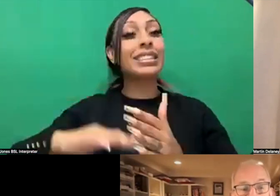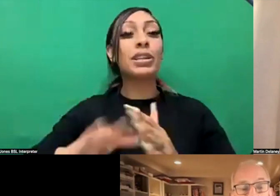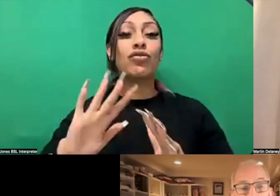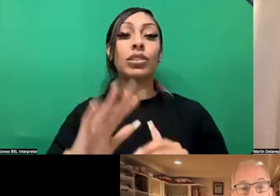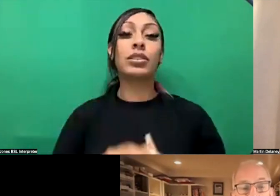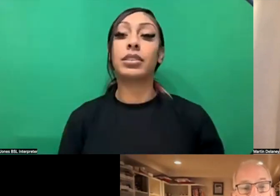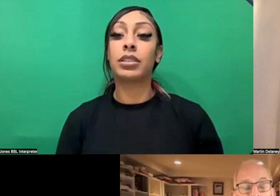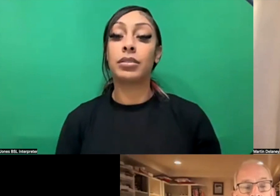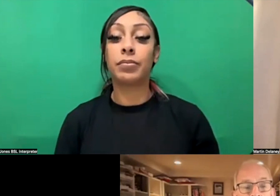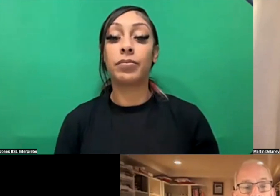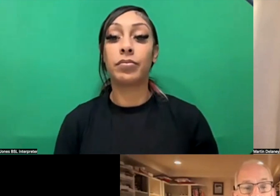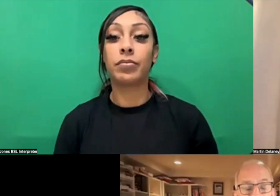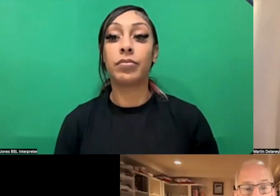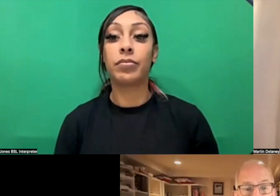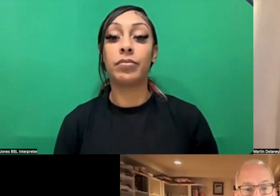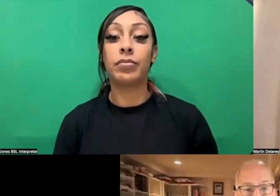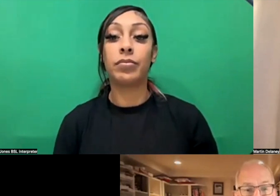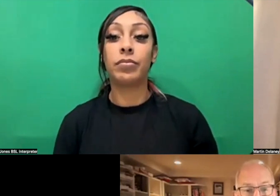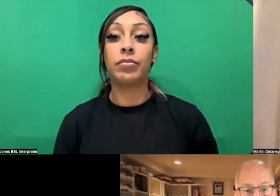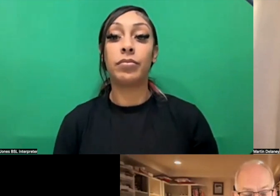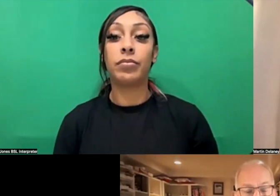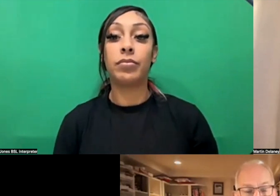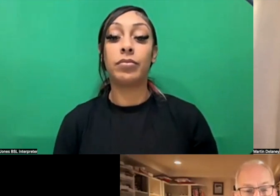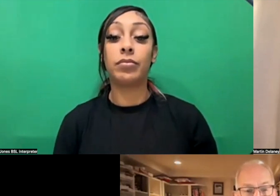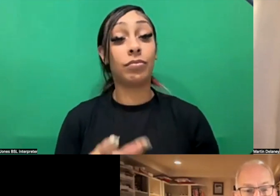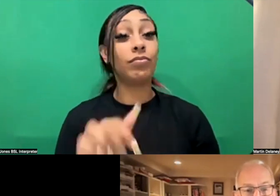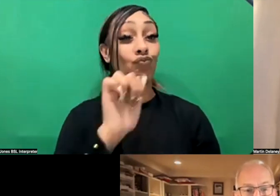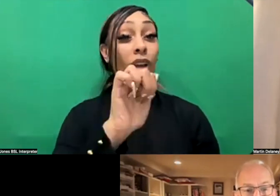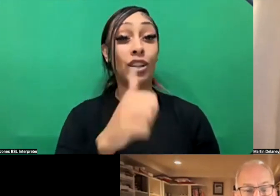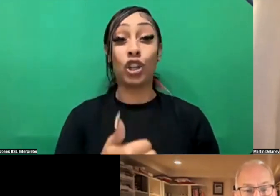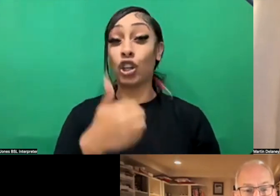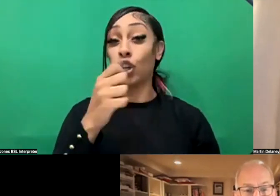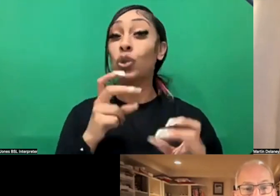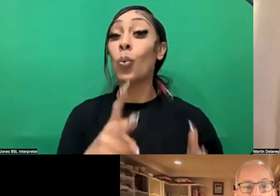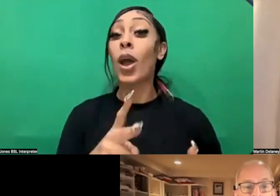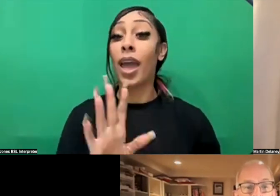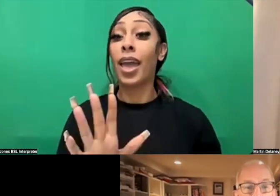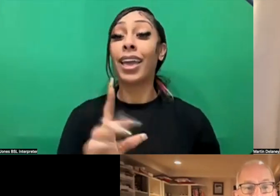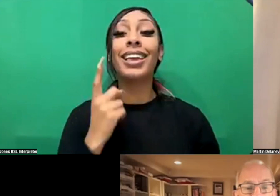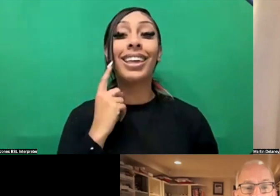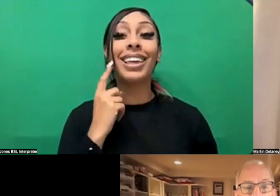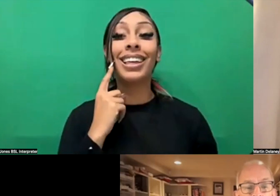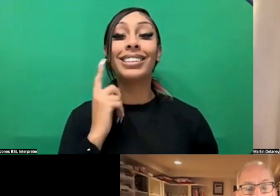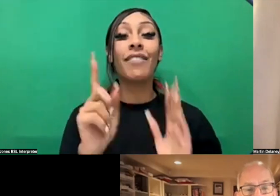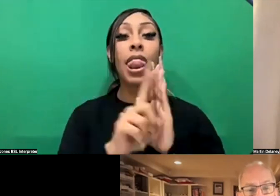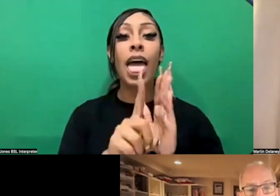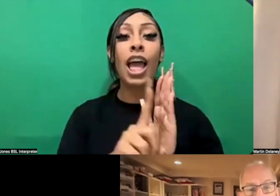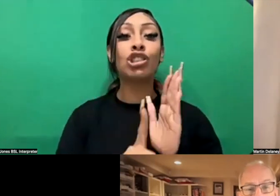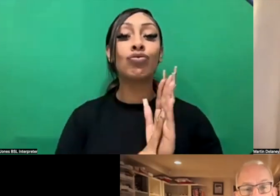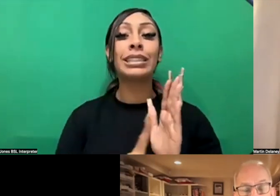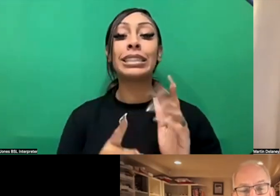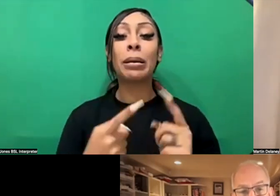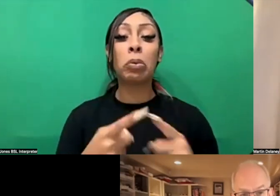think, yeah, that's a good, I think that's a good way of looking at it, because it's so easy with electronic music to, as you said, to feel